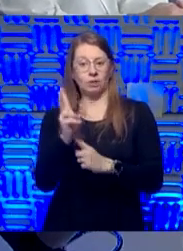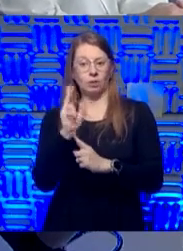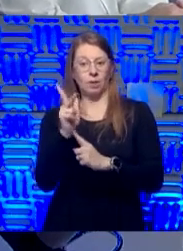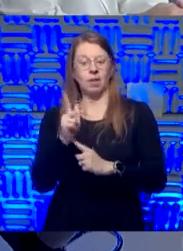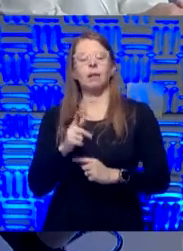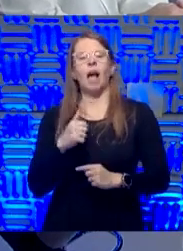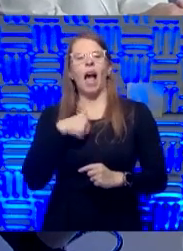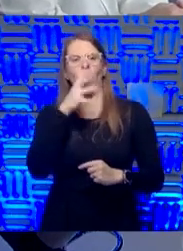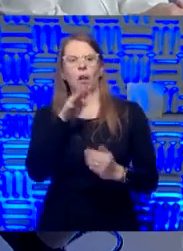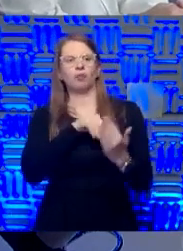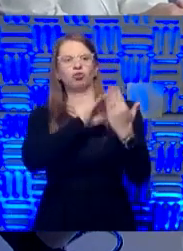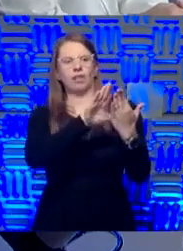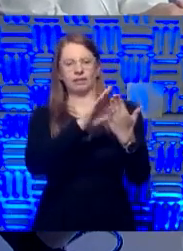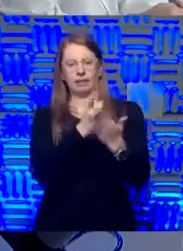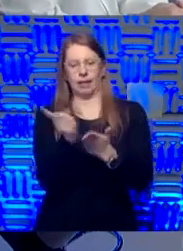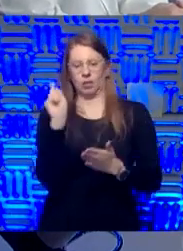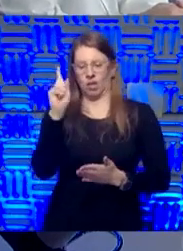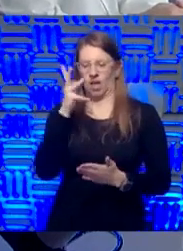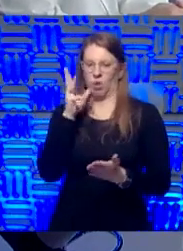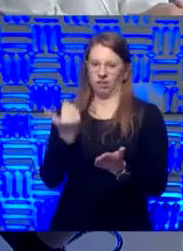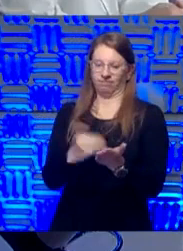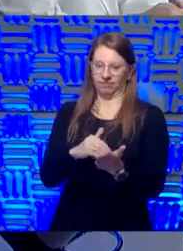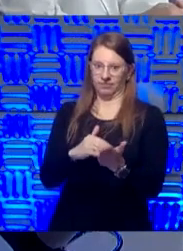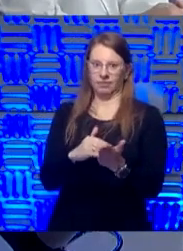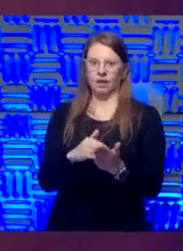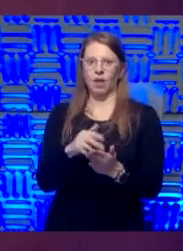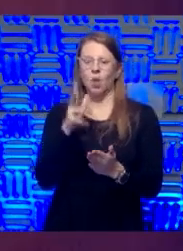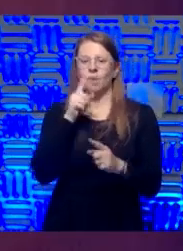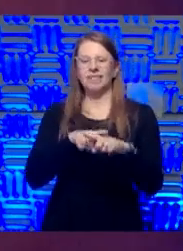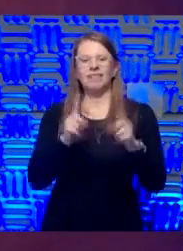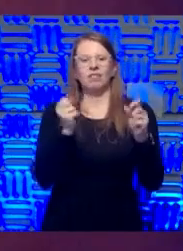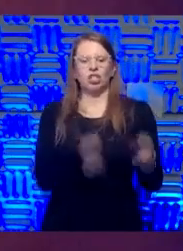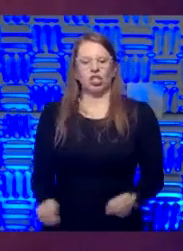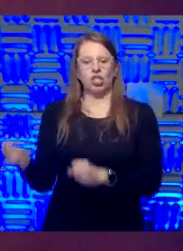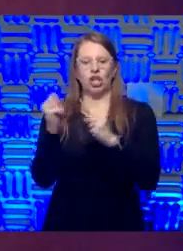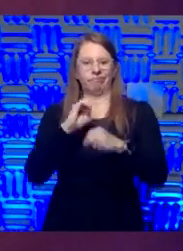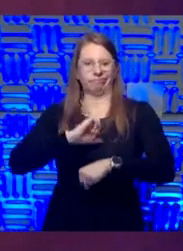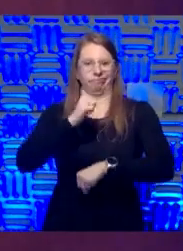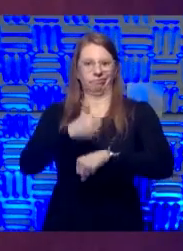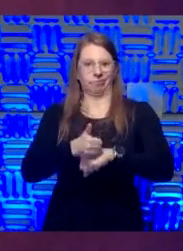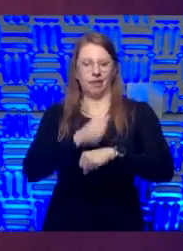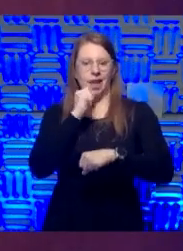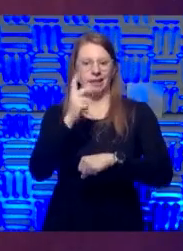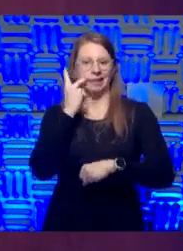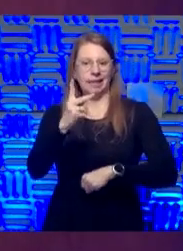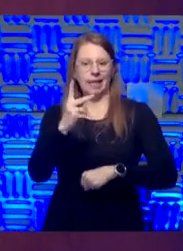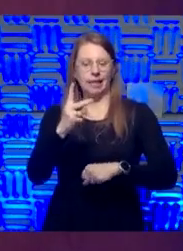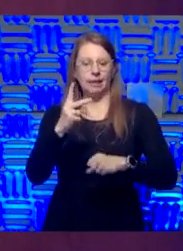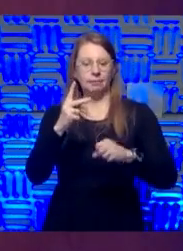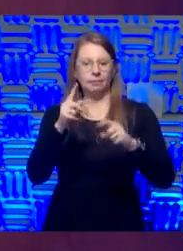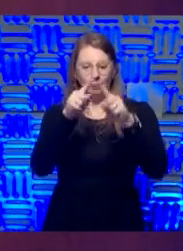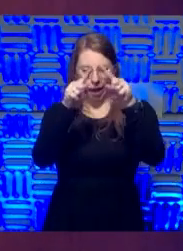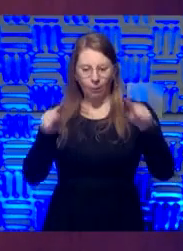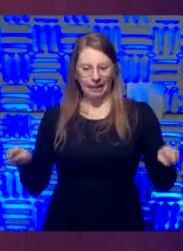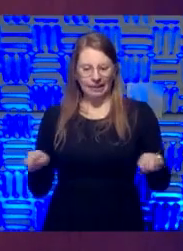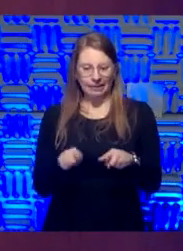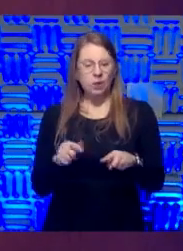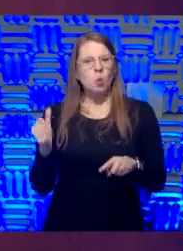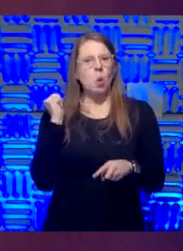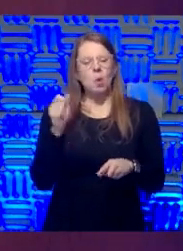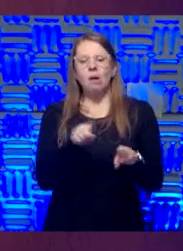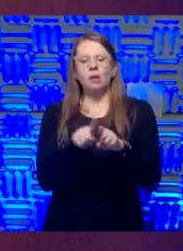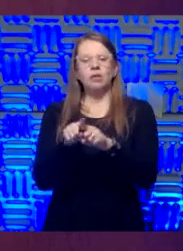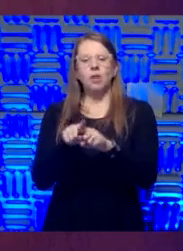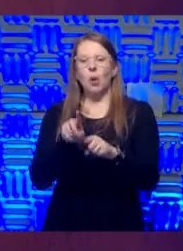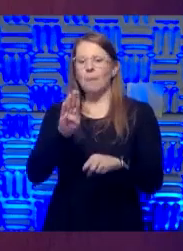so I'll hit on it again. There's going to be different cheer formations. You're not going to see the pyramids and things. And the band, I'm